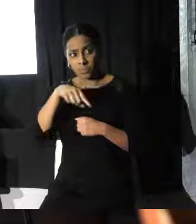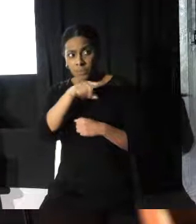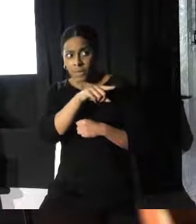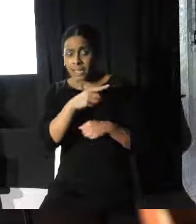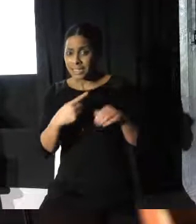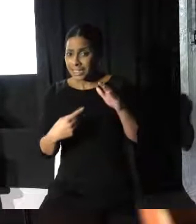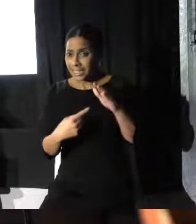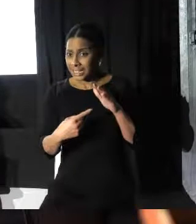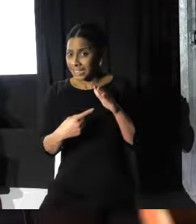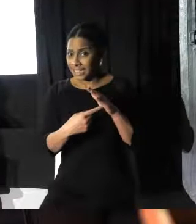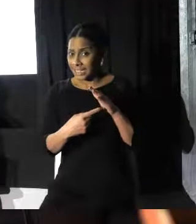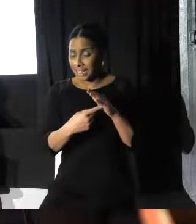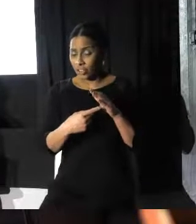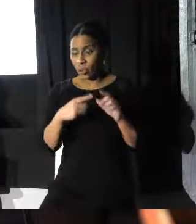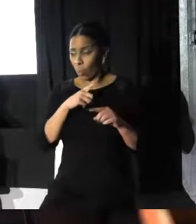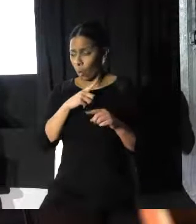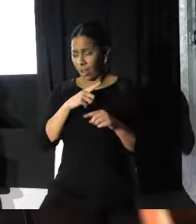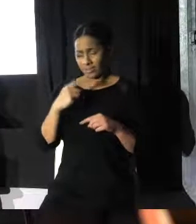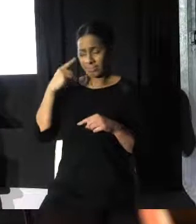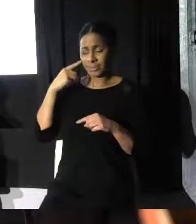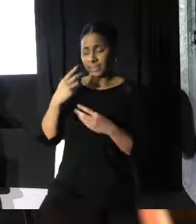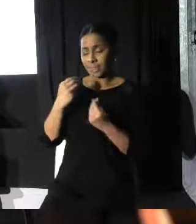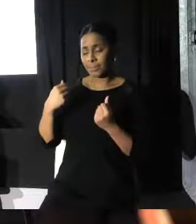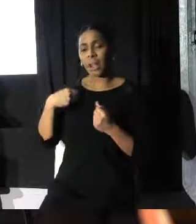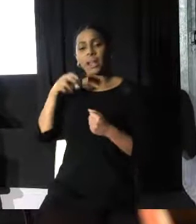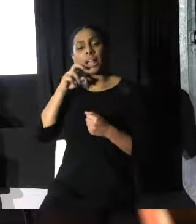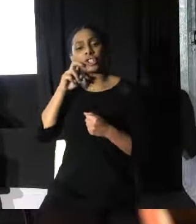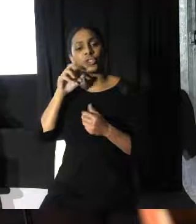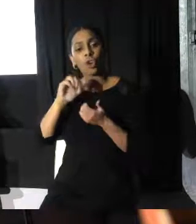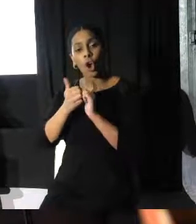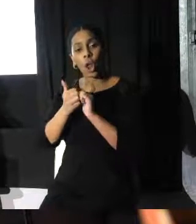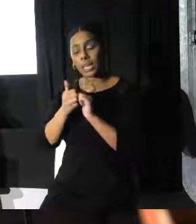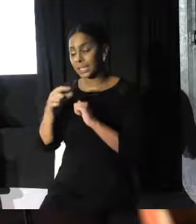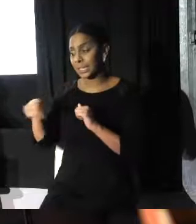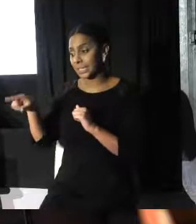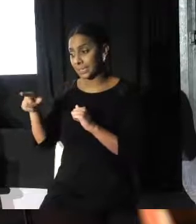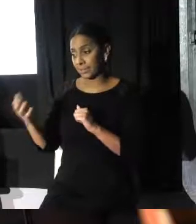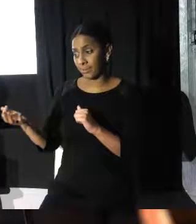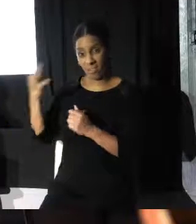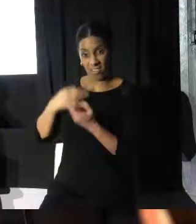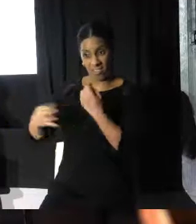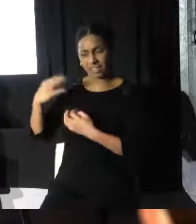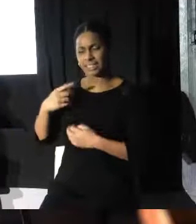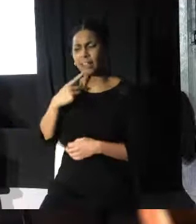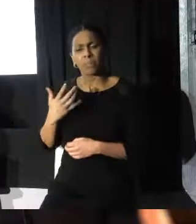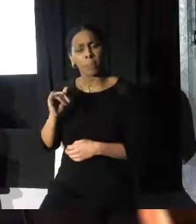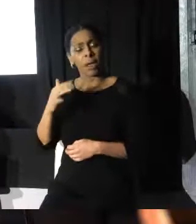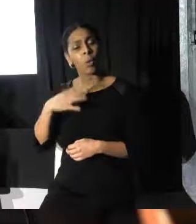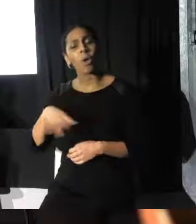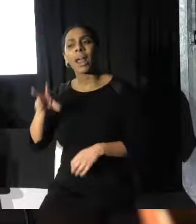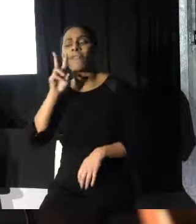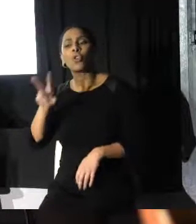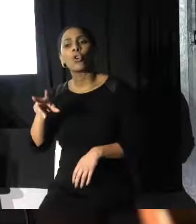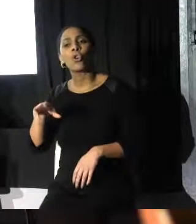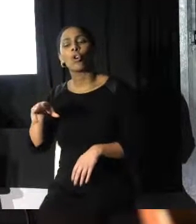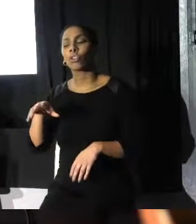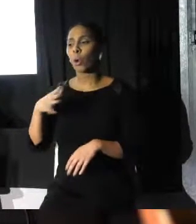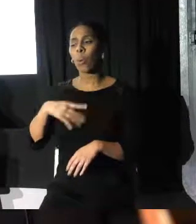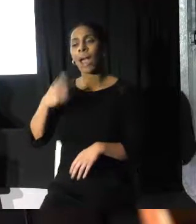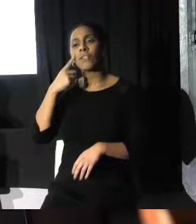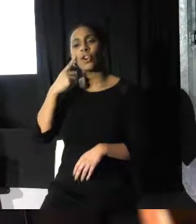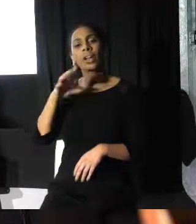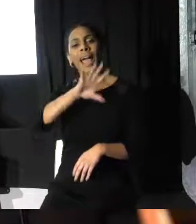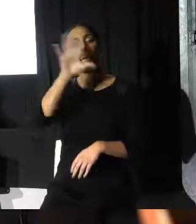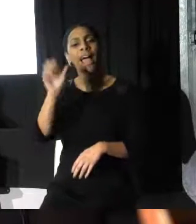of my Nigerian colleagues ask me, that if you want to see, you know, African art in Oxford, you've got to see art